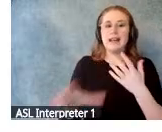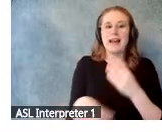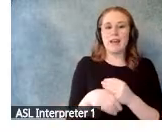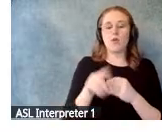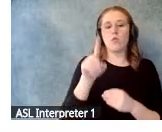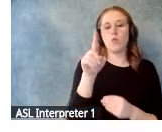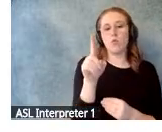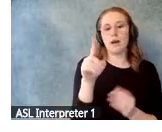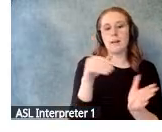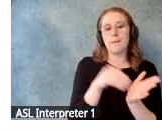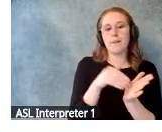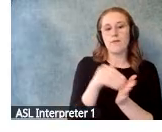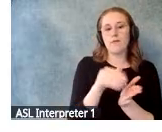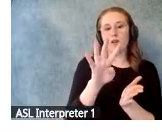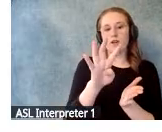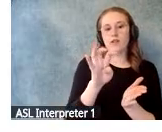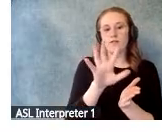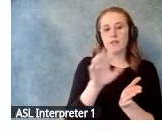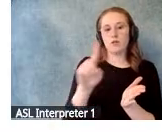adding